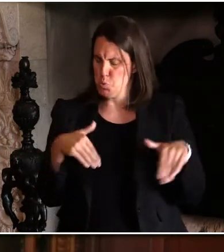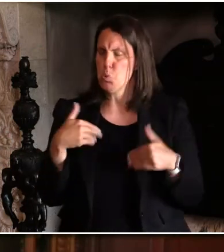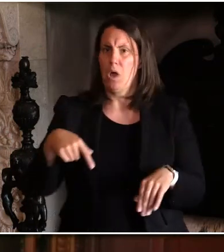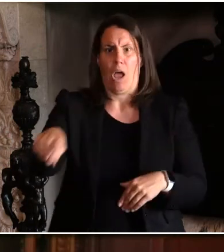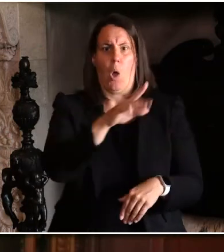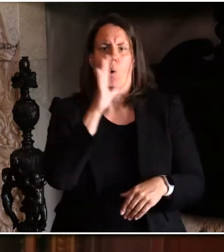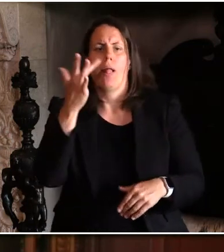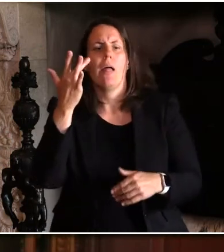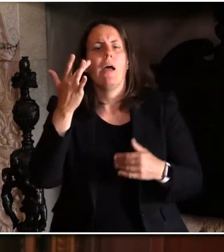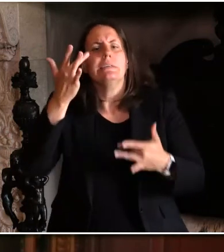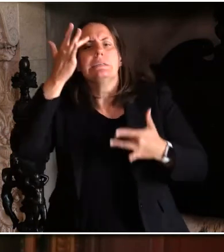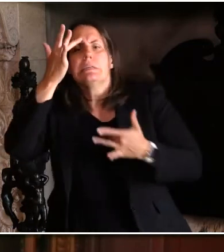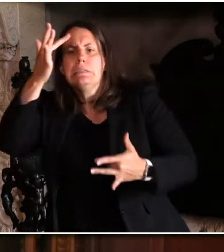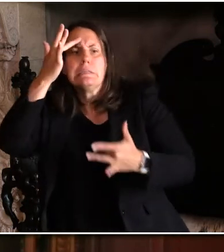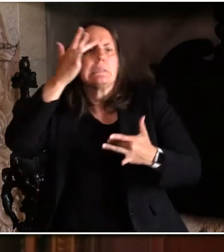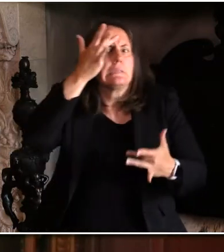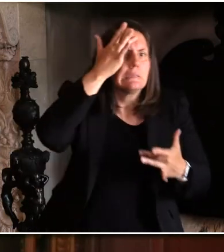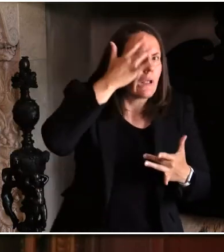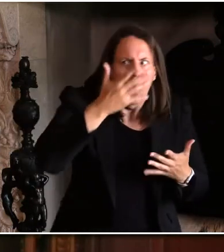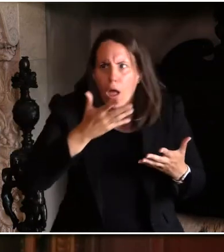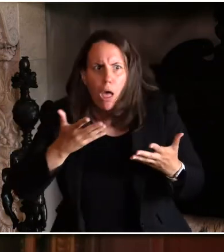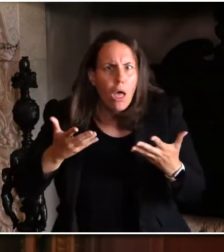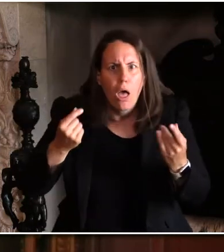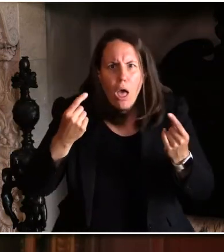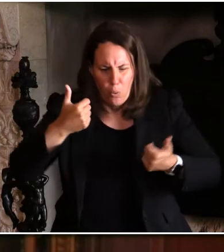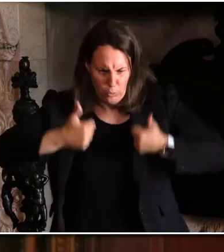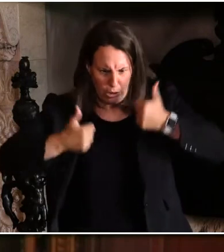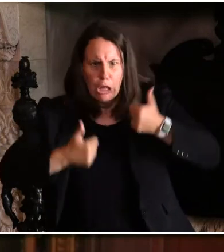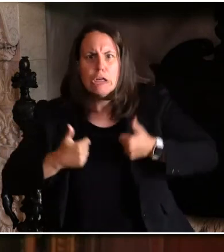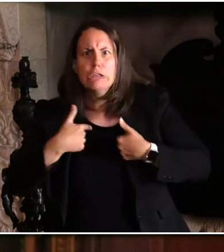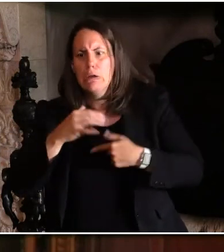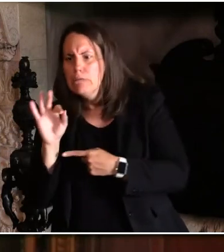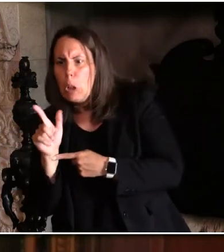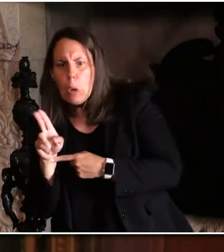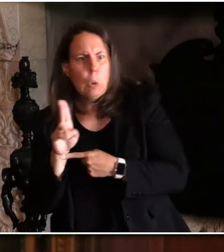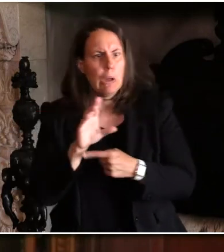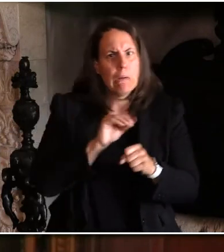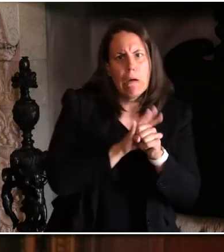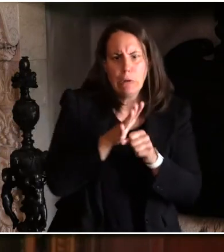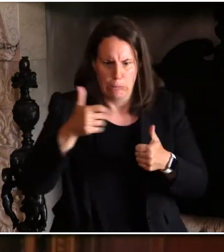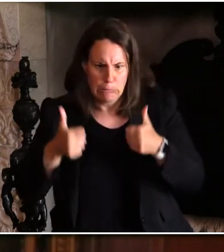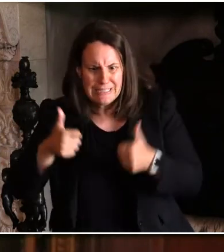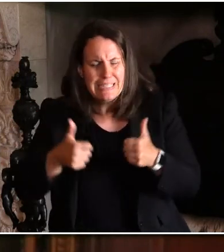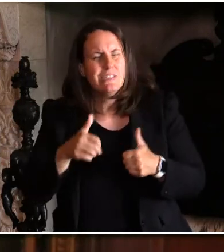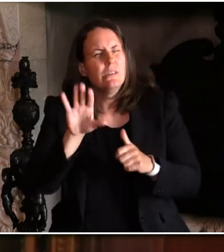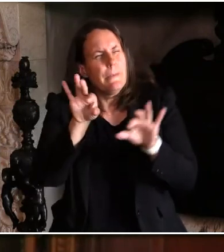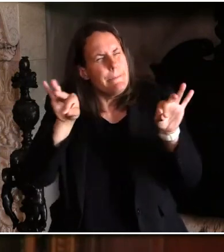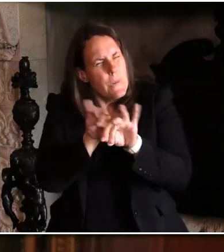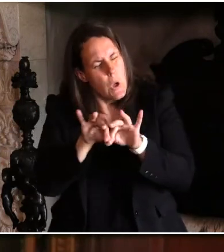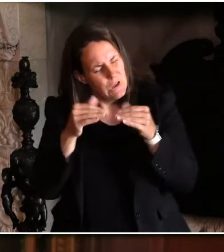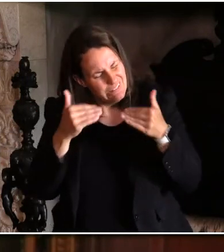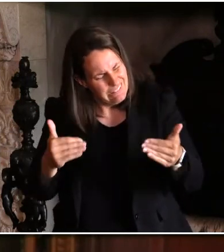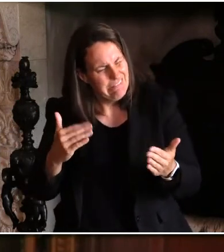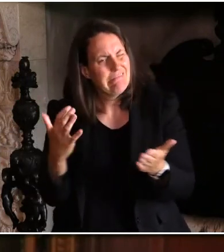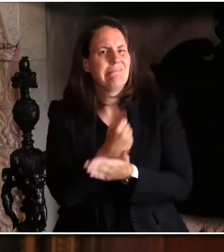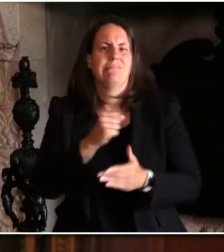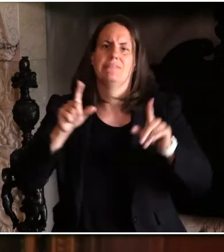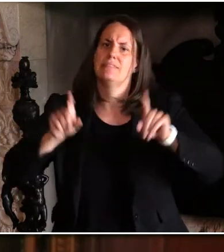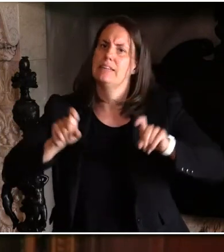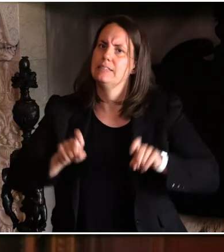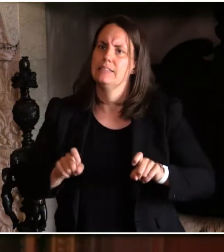and other respiratory viruses goes up. It's going to become more and more important that we do testing as part of routine health